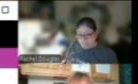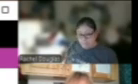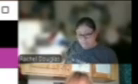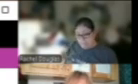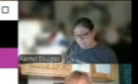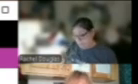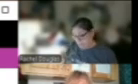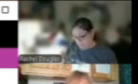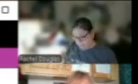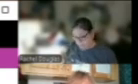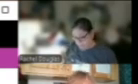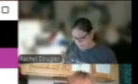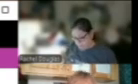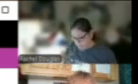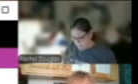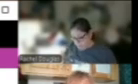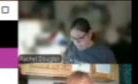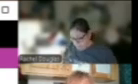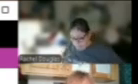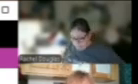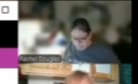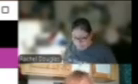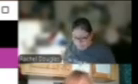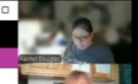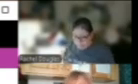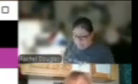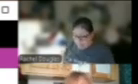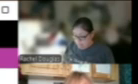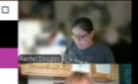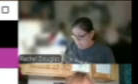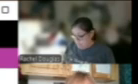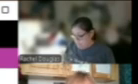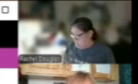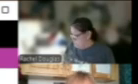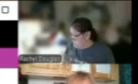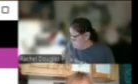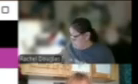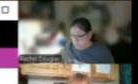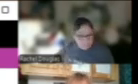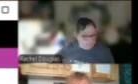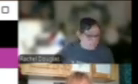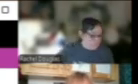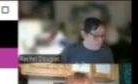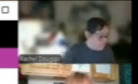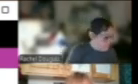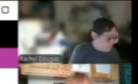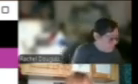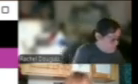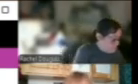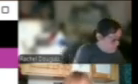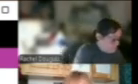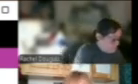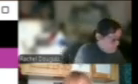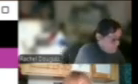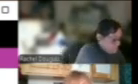for 11 years. And in addition to getting multiple awards for her dedication and commitment, she's now the supervising